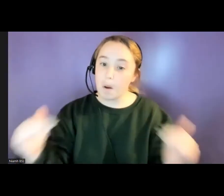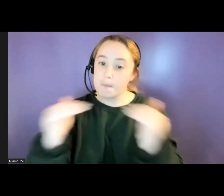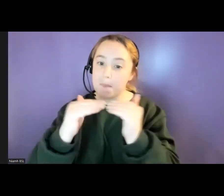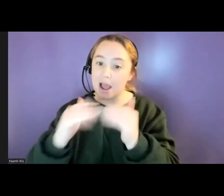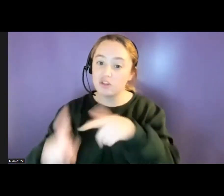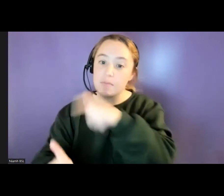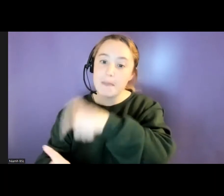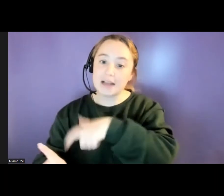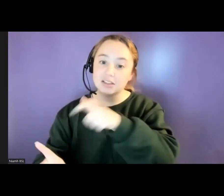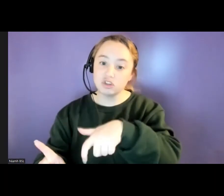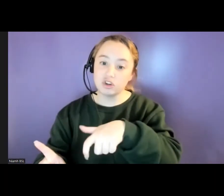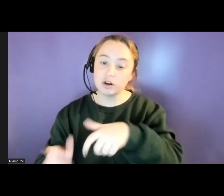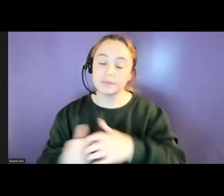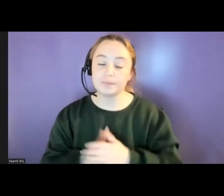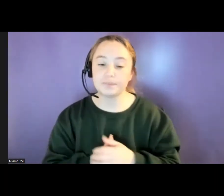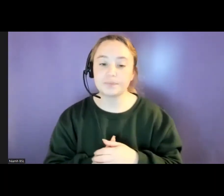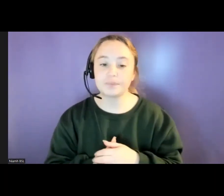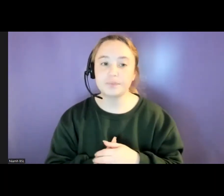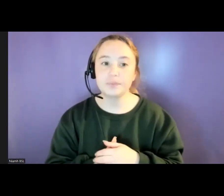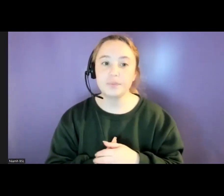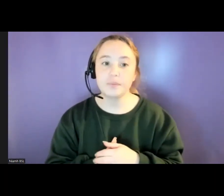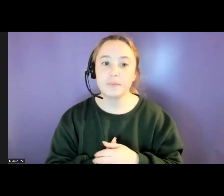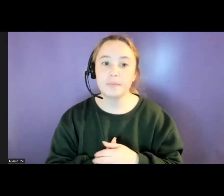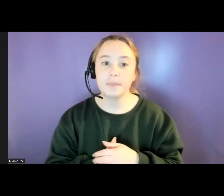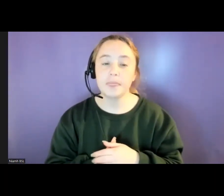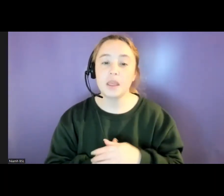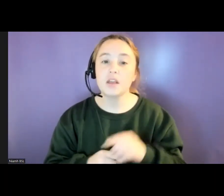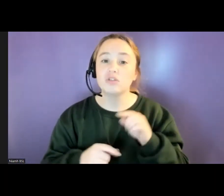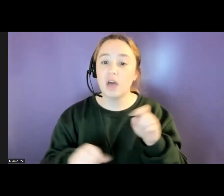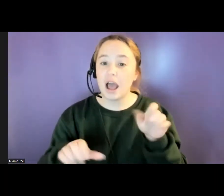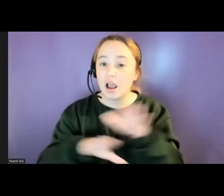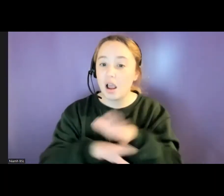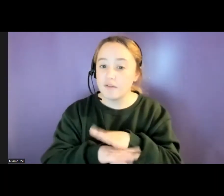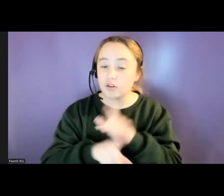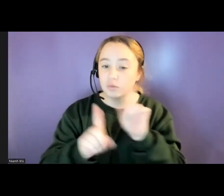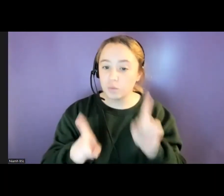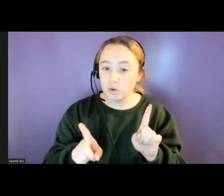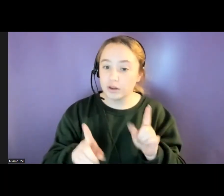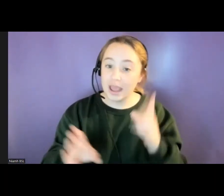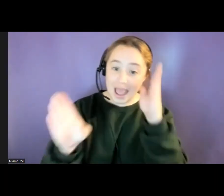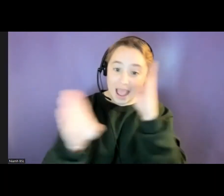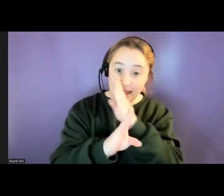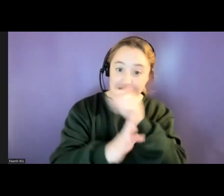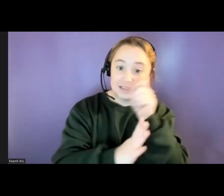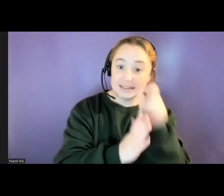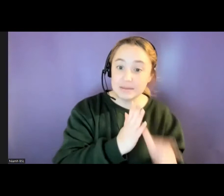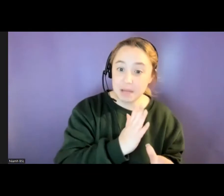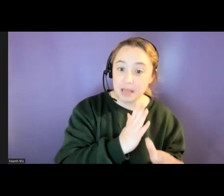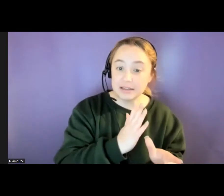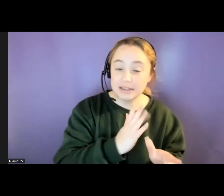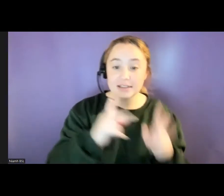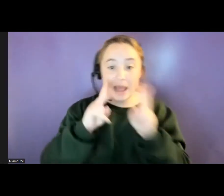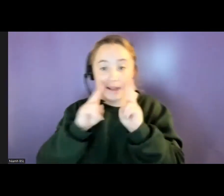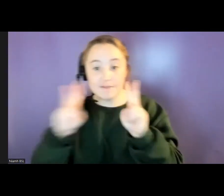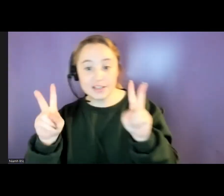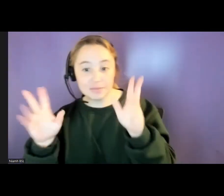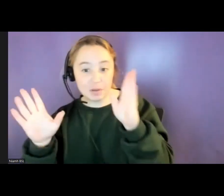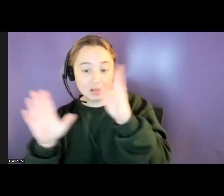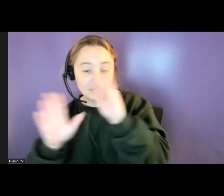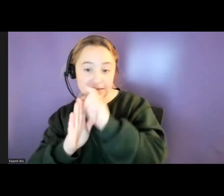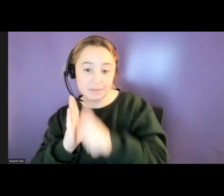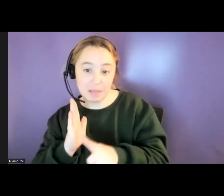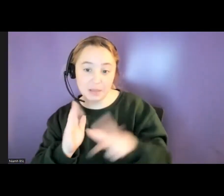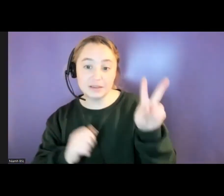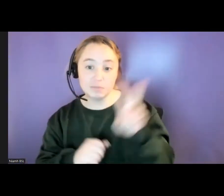passenger. So that covers all hidden disabilities, as well as any visible, the